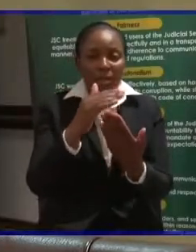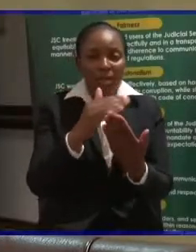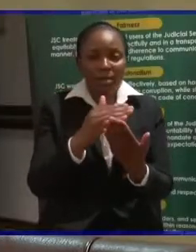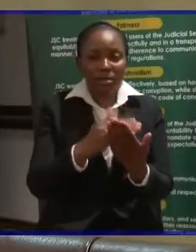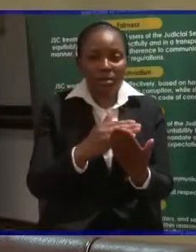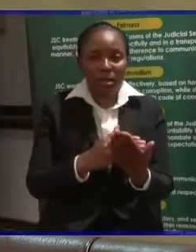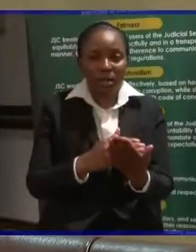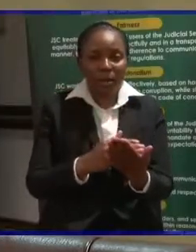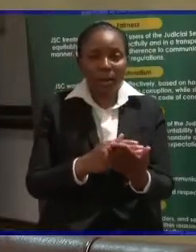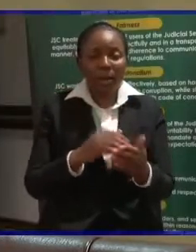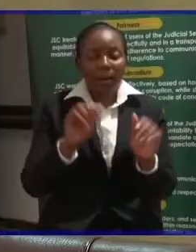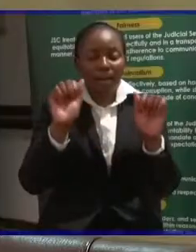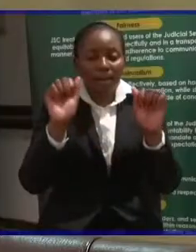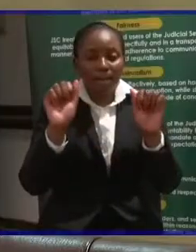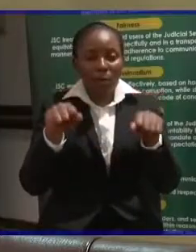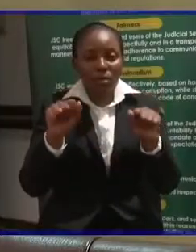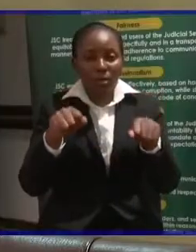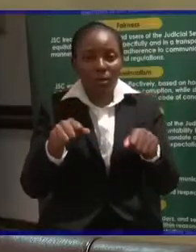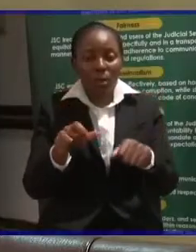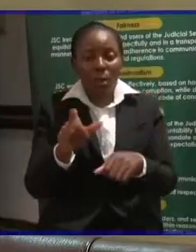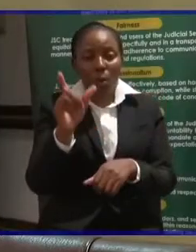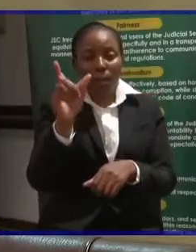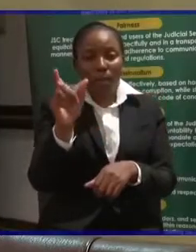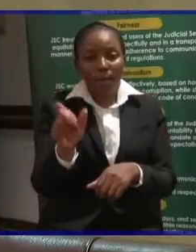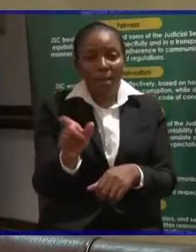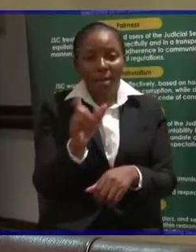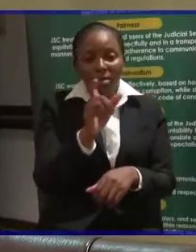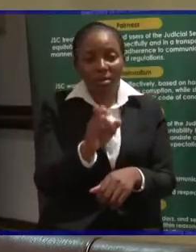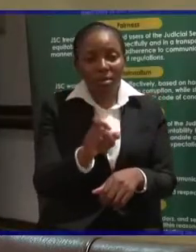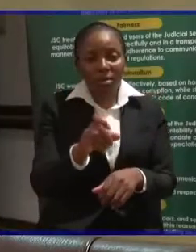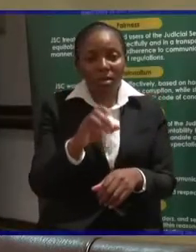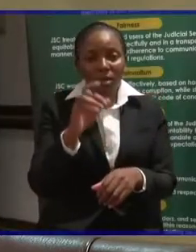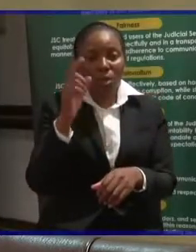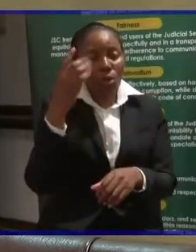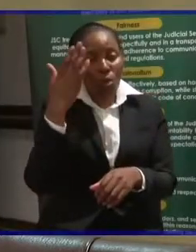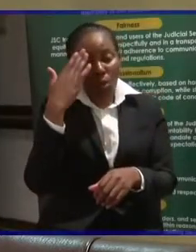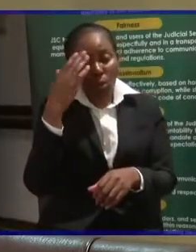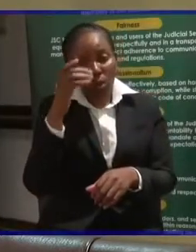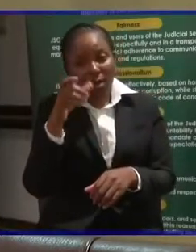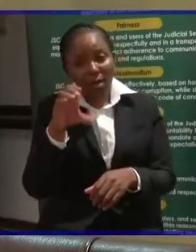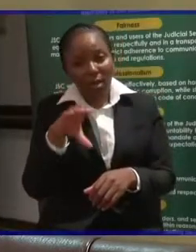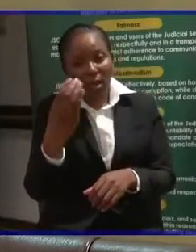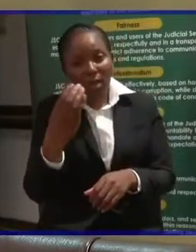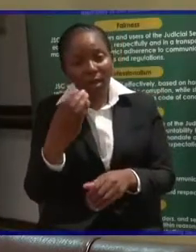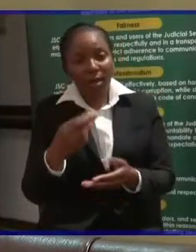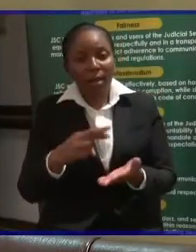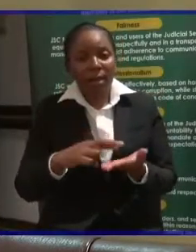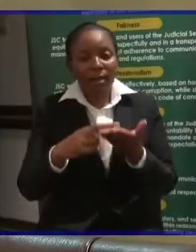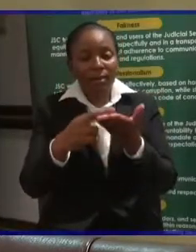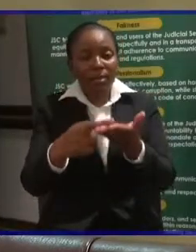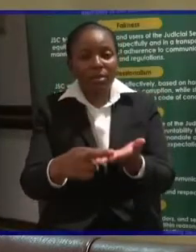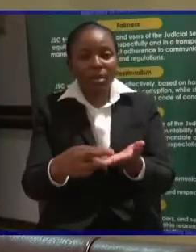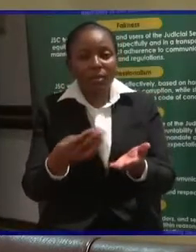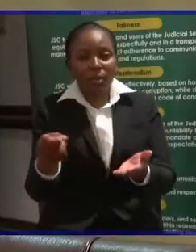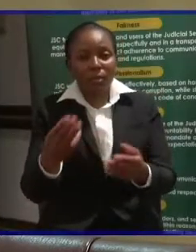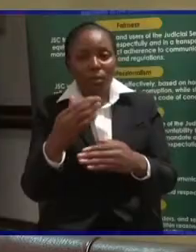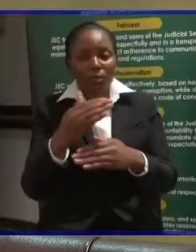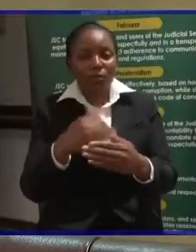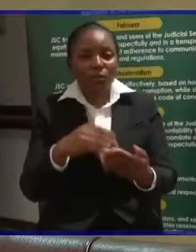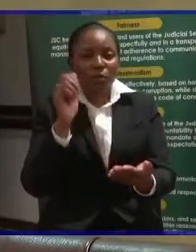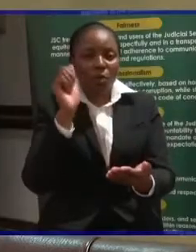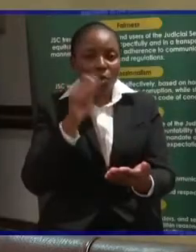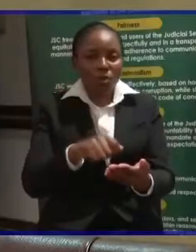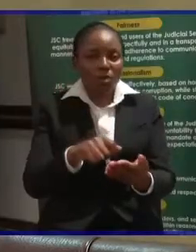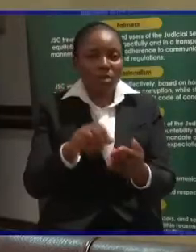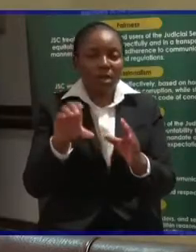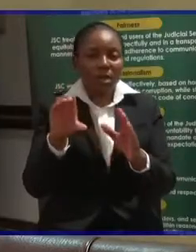possible agents that may represent parties before the court as highlighted by the Labour